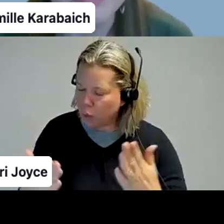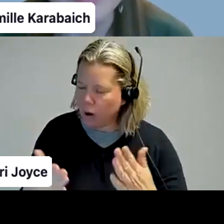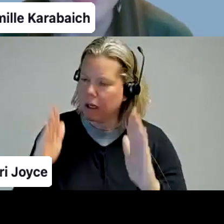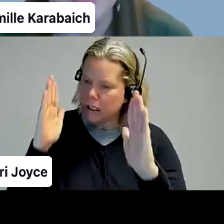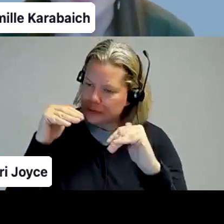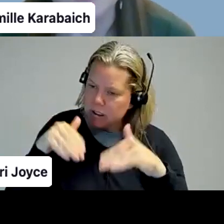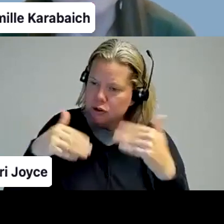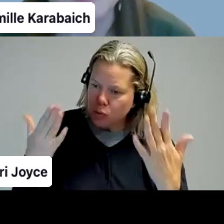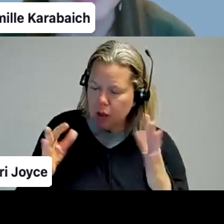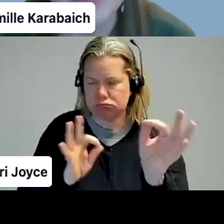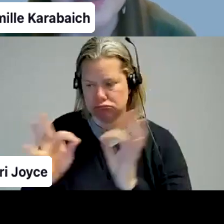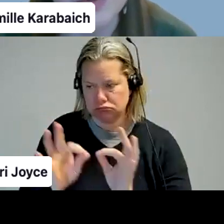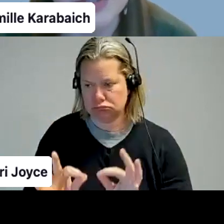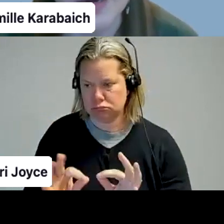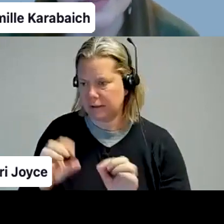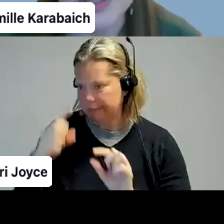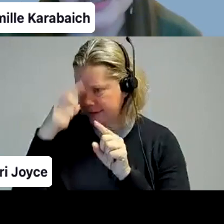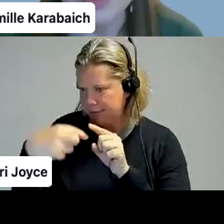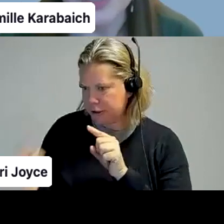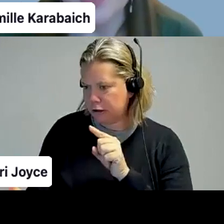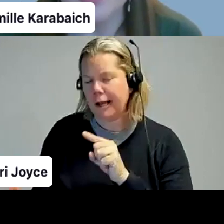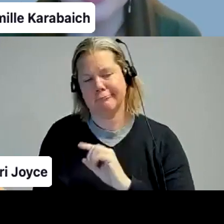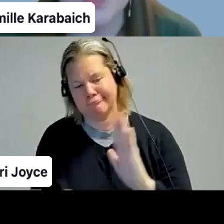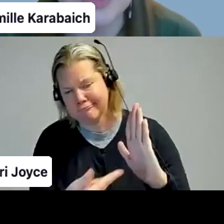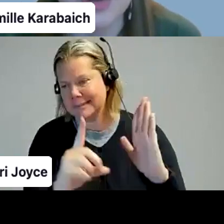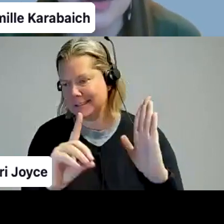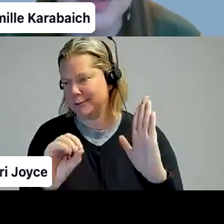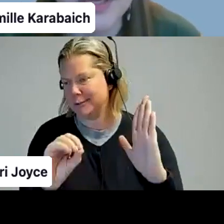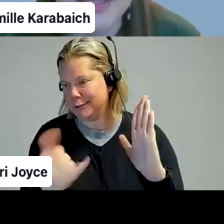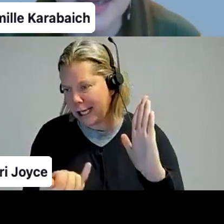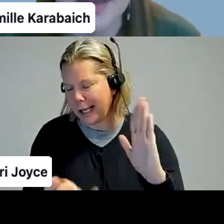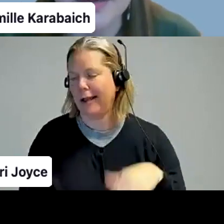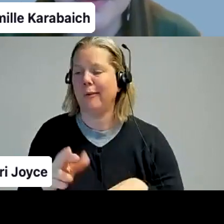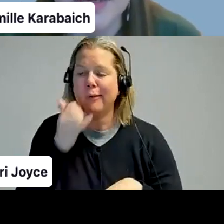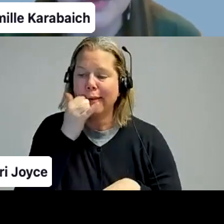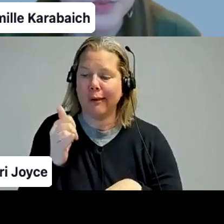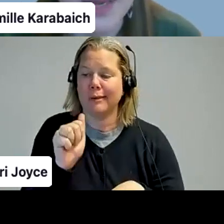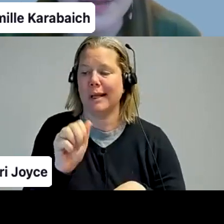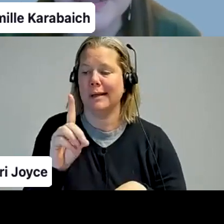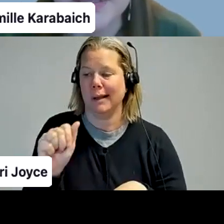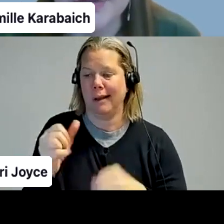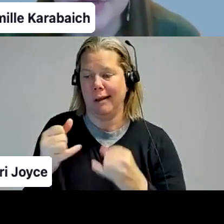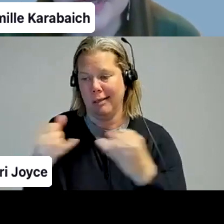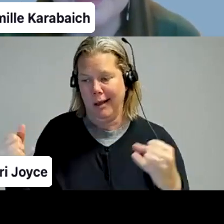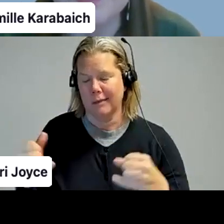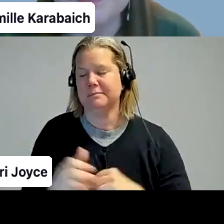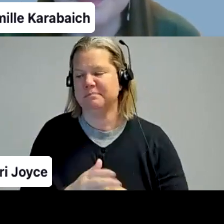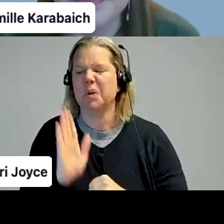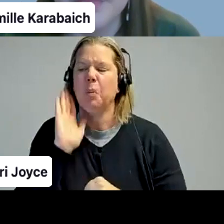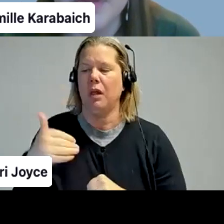are. And if there's disagreement, you can direct them to the DOJ page or to call the ADA line, which we have listed later